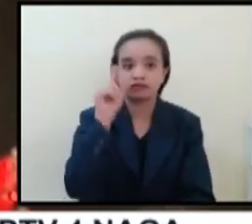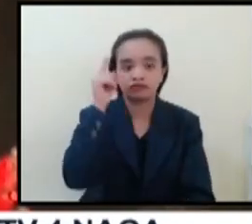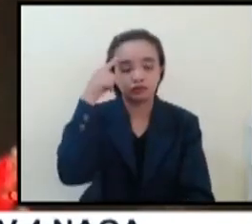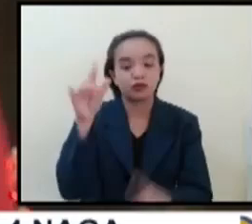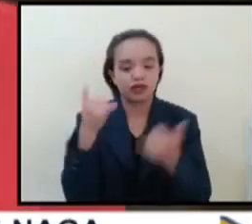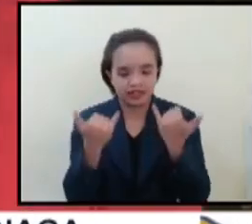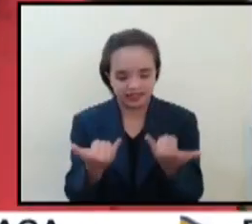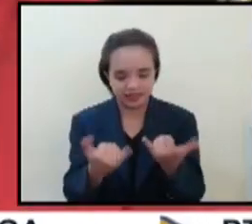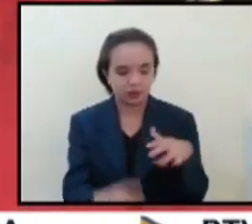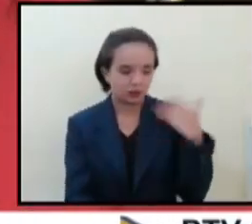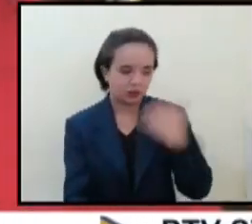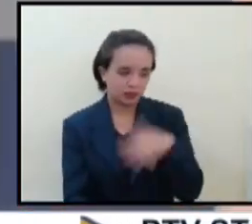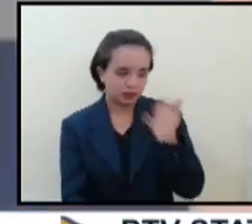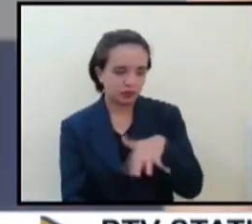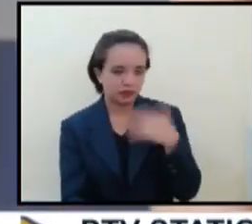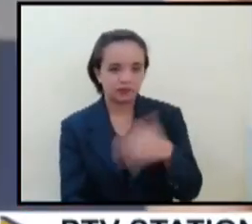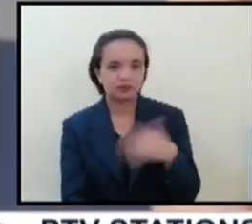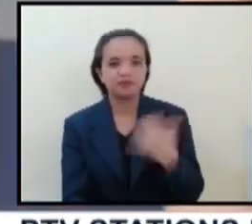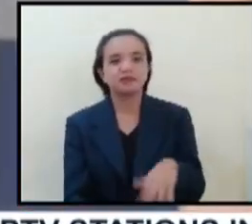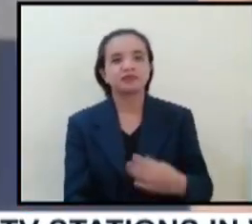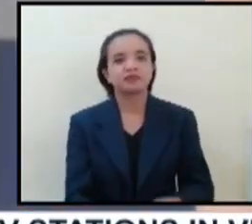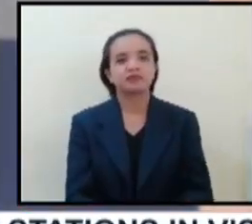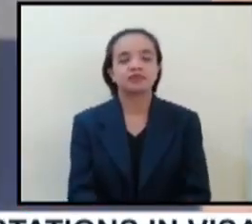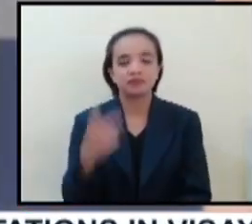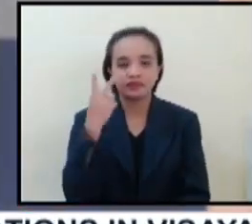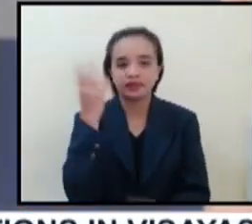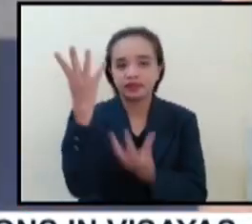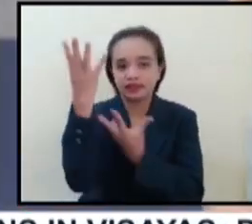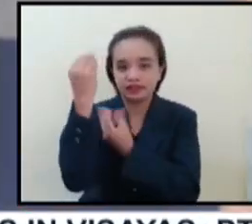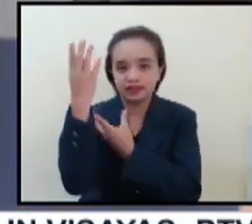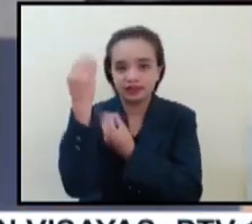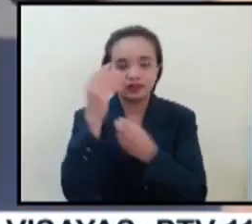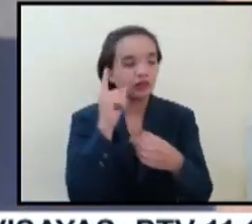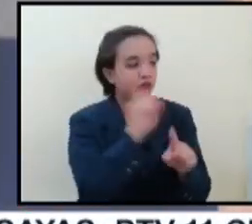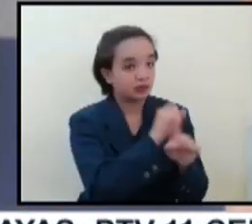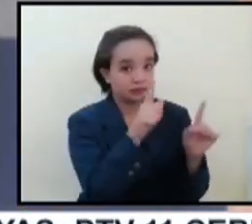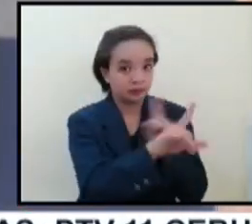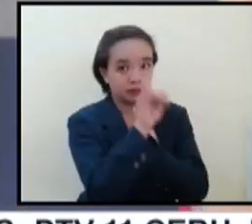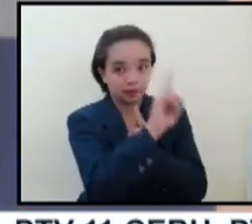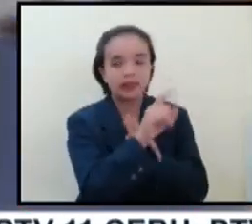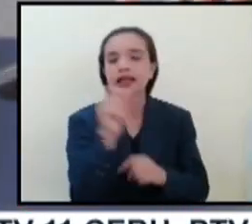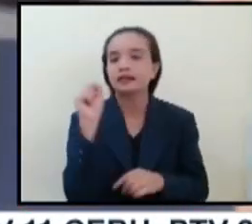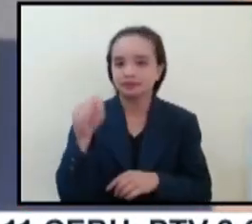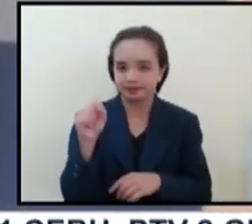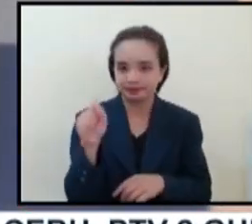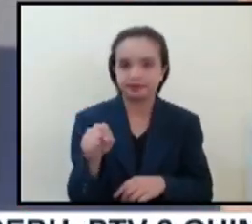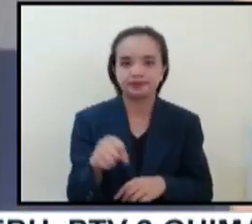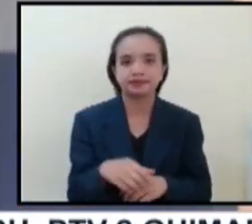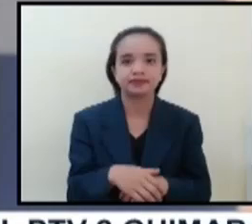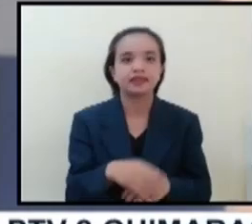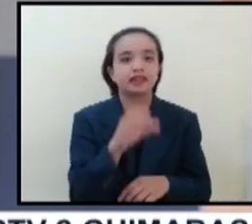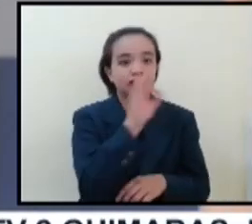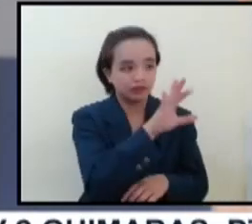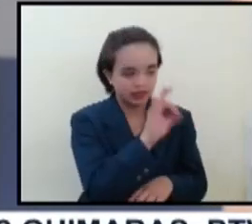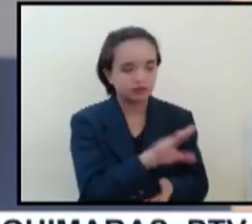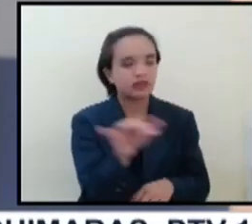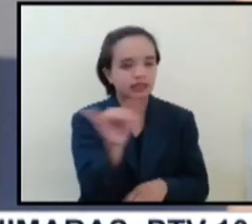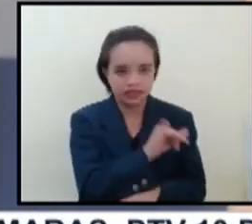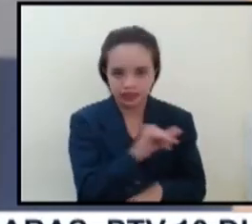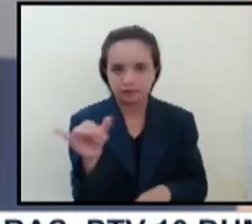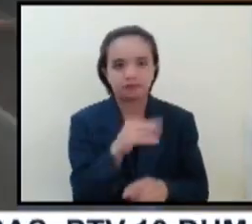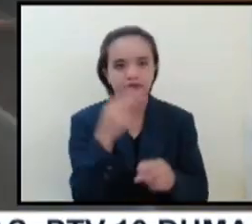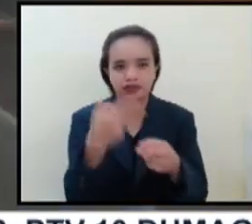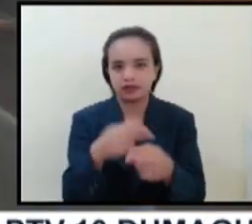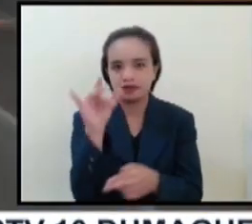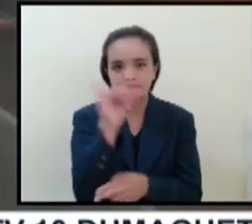wow! So dahil dyan, para makita namin na updates, we'll look on your social media accounts, yes, Miles Poblete sa Facebook, yes, Instagram, yes, ganun din ba? And